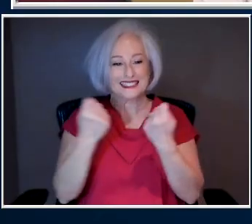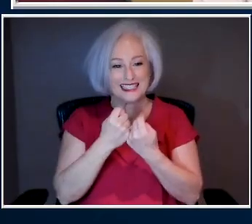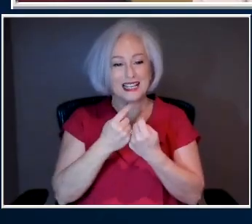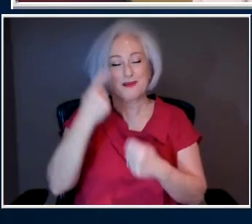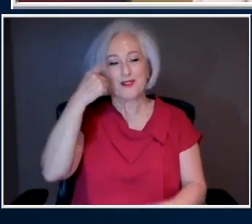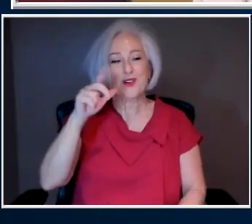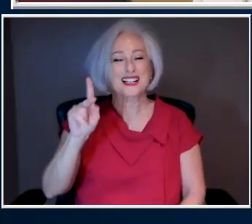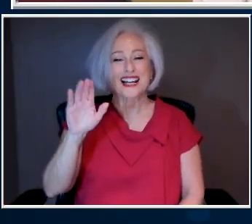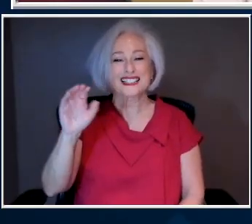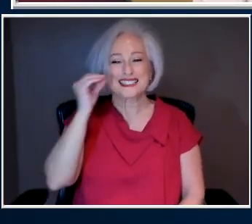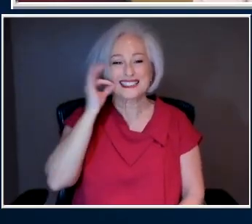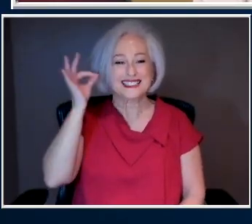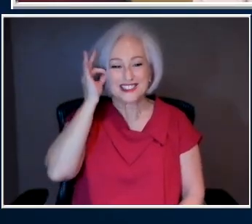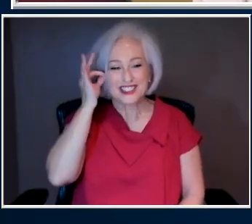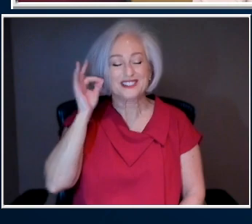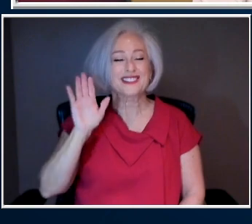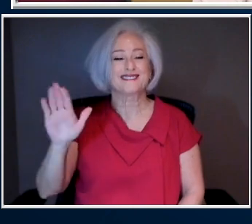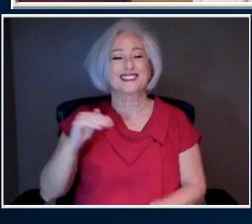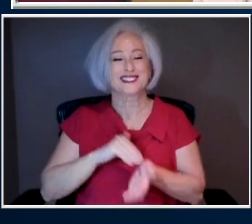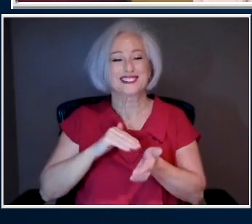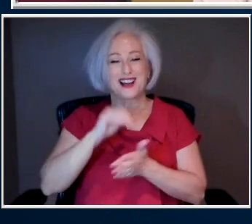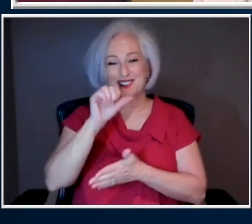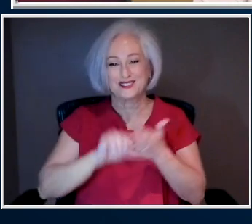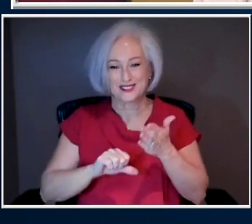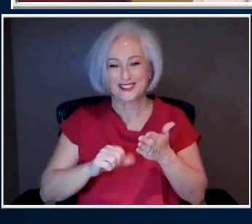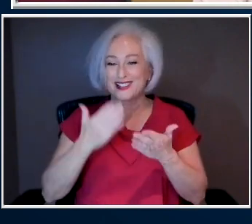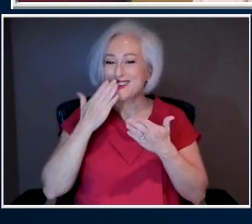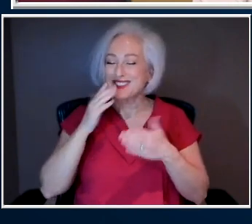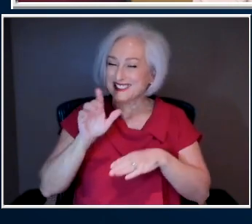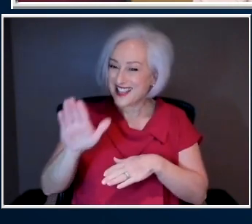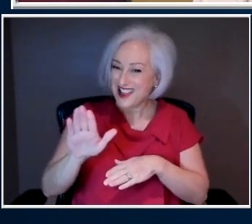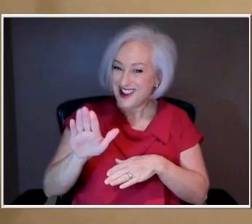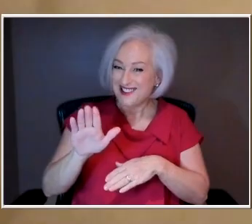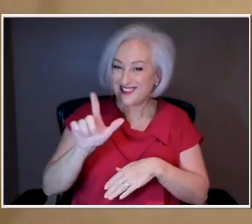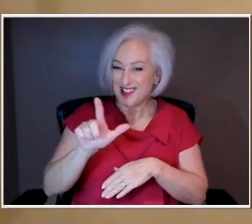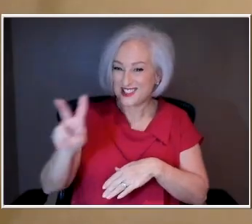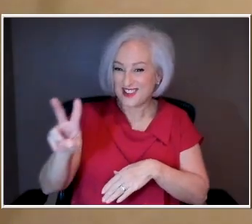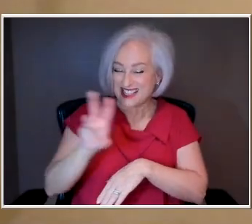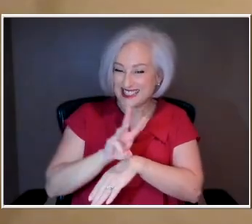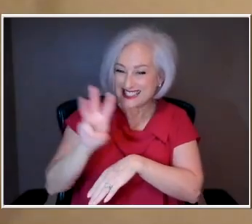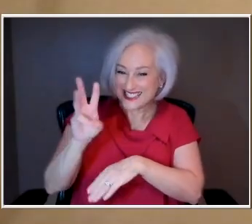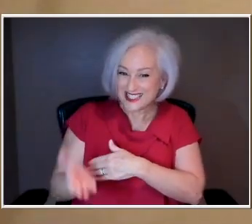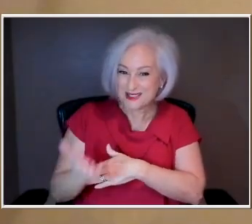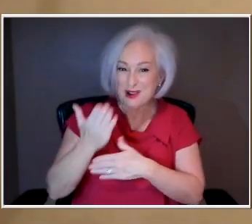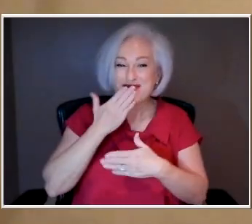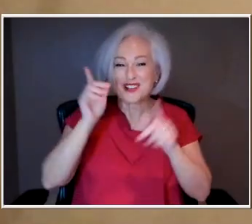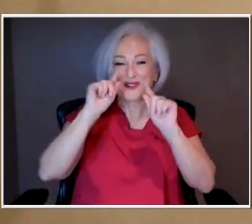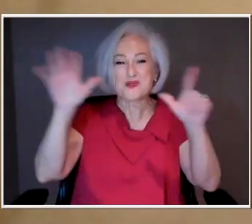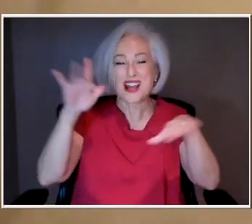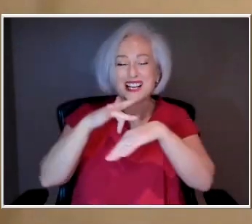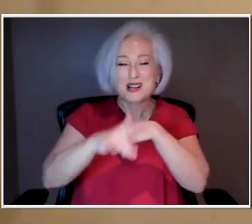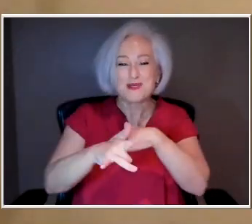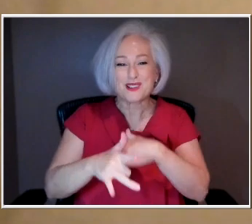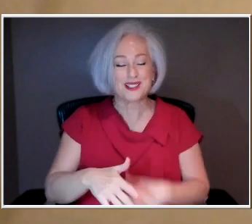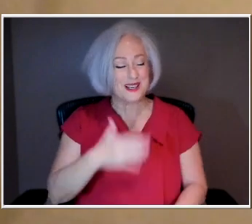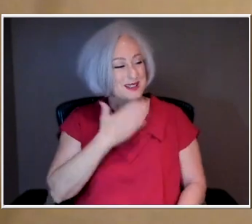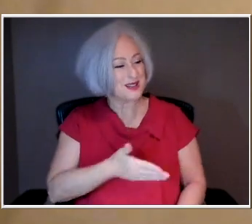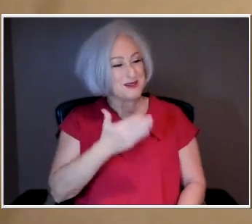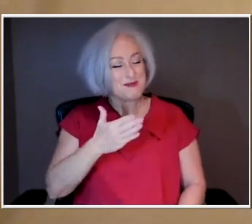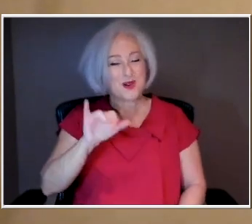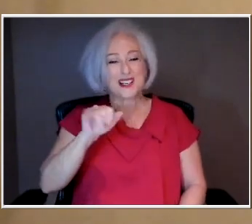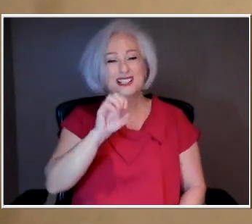the Department of Orthopedics and Sports Medicine at the University of Kansas Health System. He is also the head team orthopedist